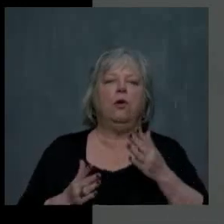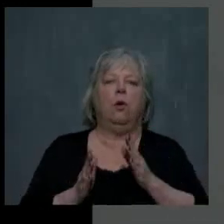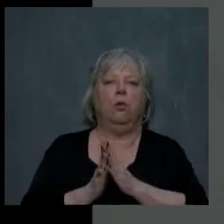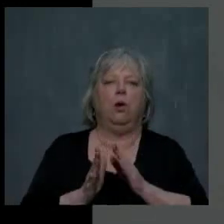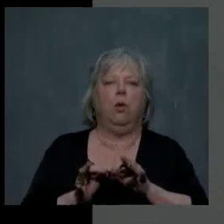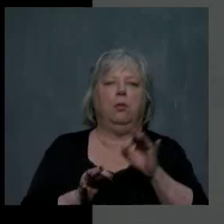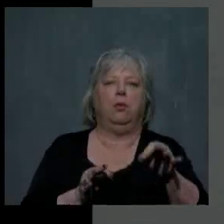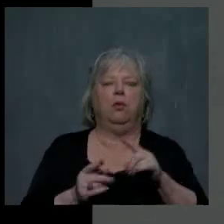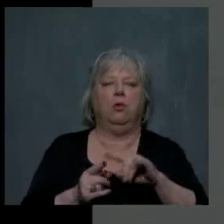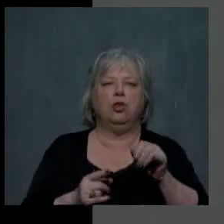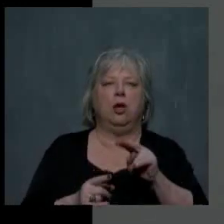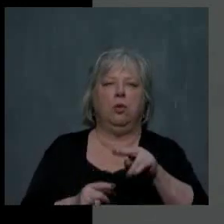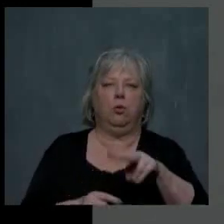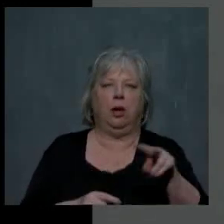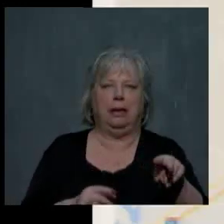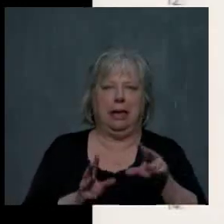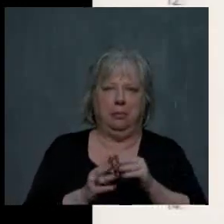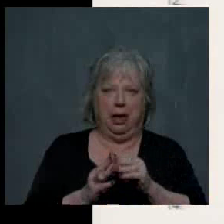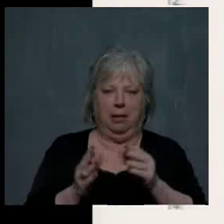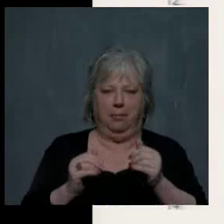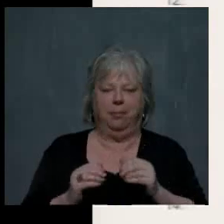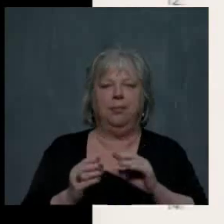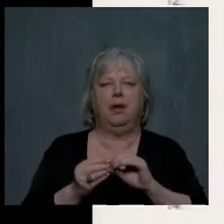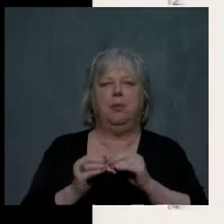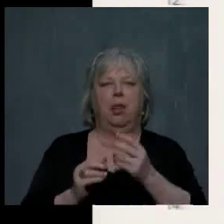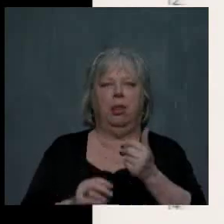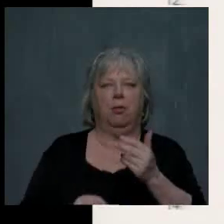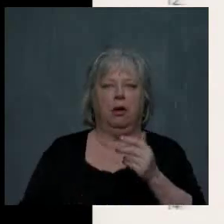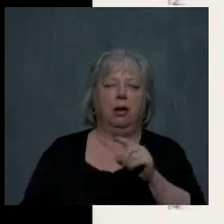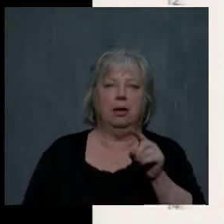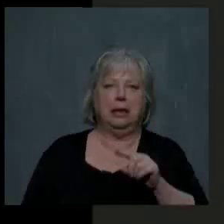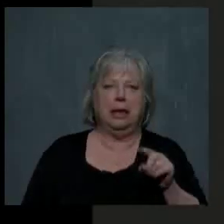public hearing. Item number 13, file number